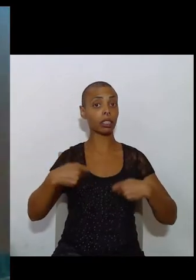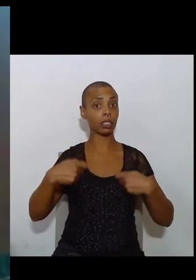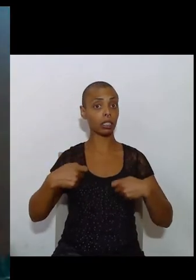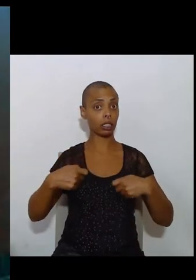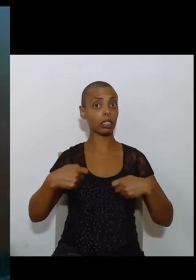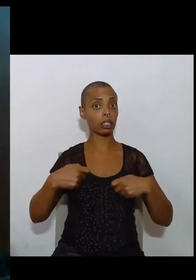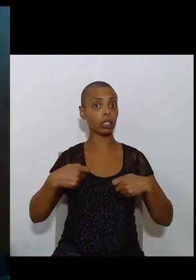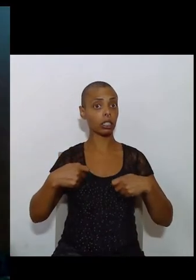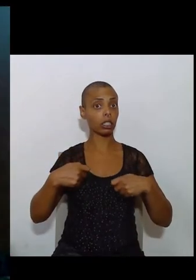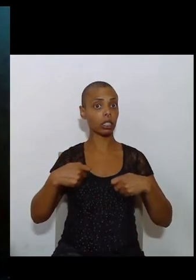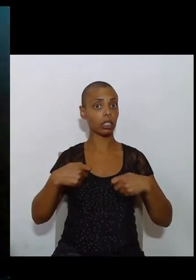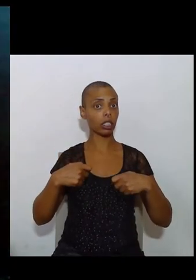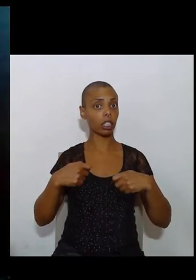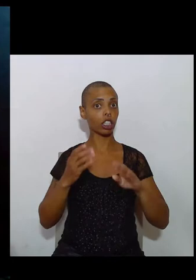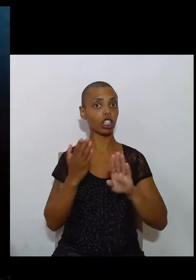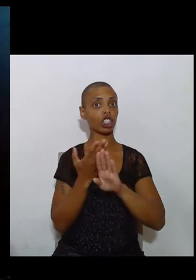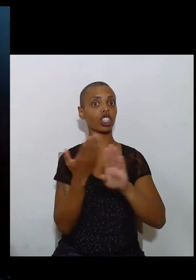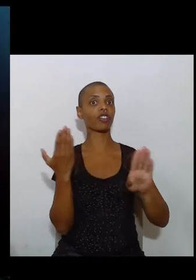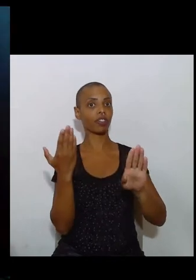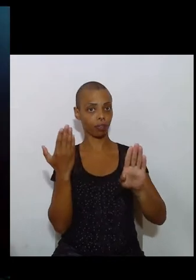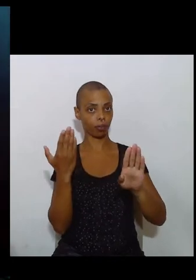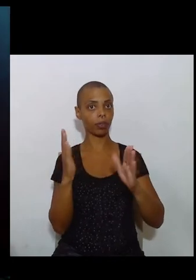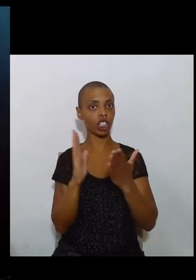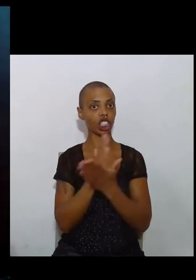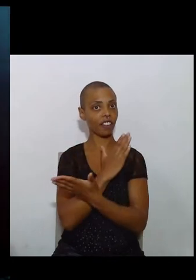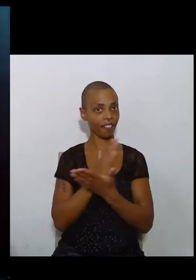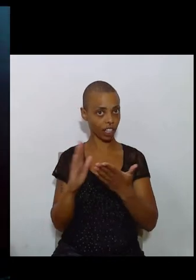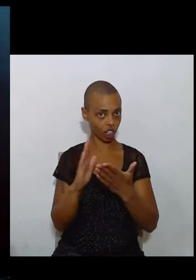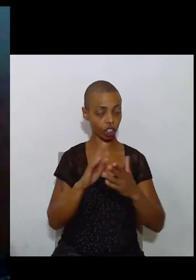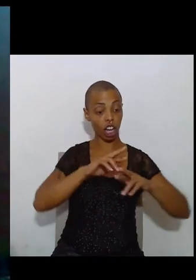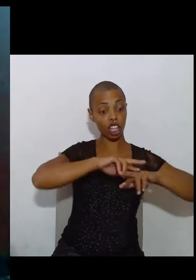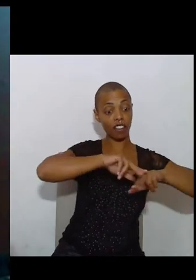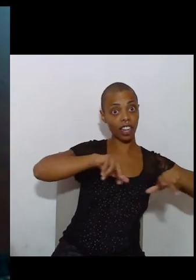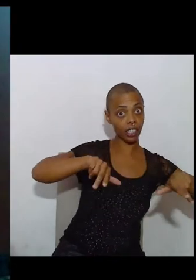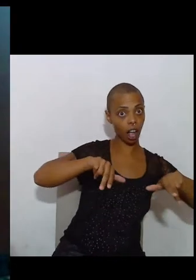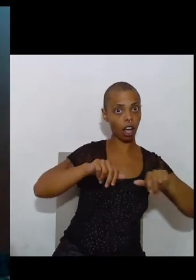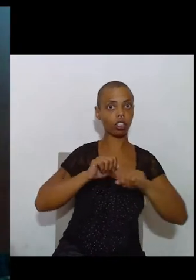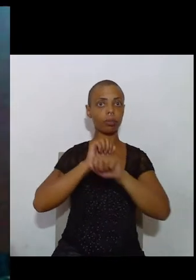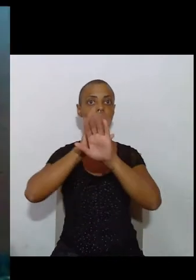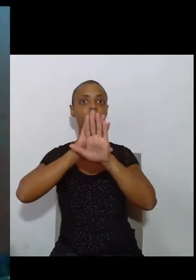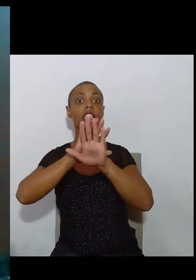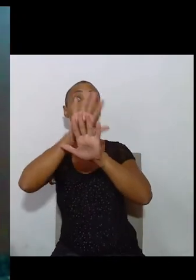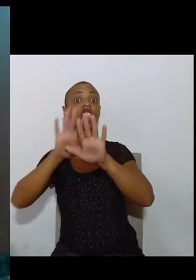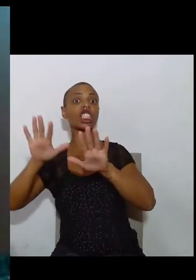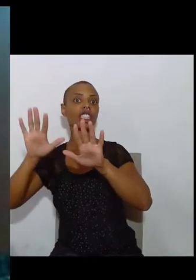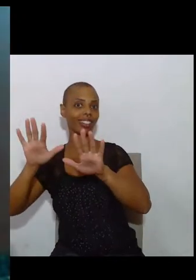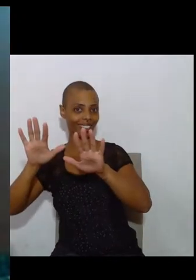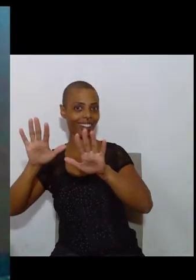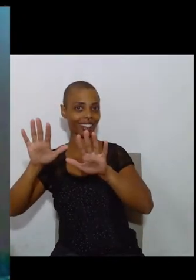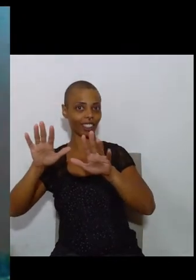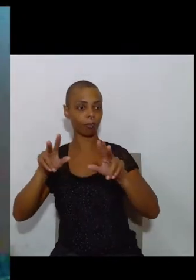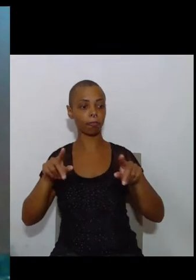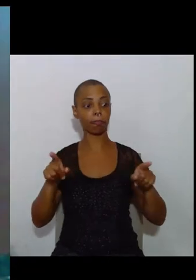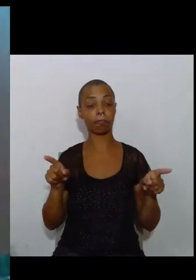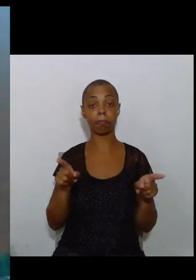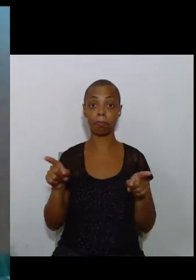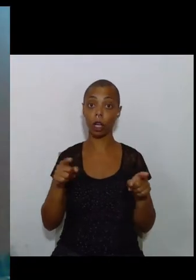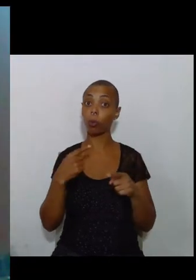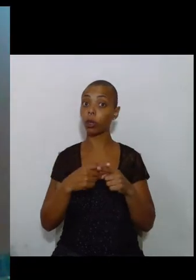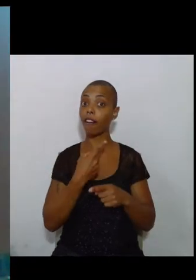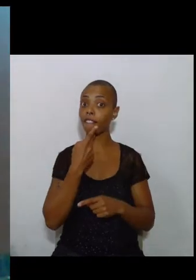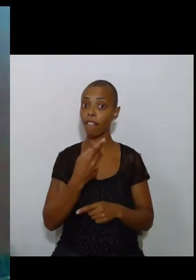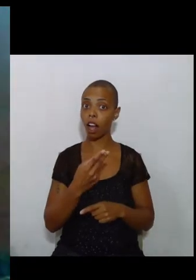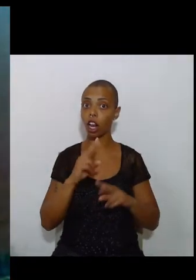America we should make a distinction between diversity and dissidents because we are talking